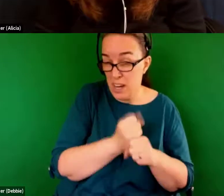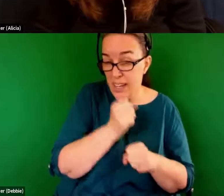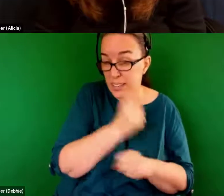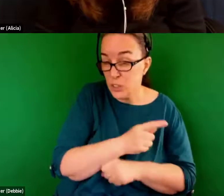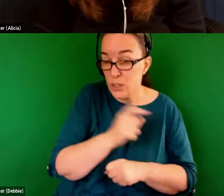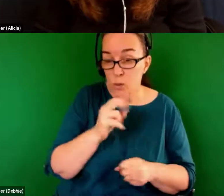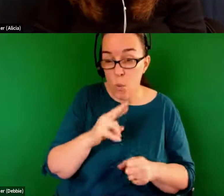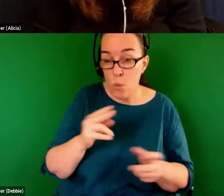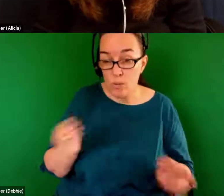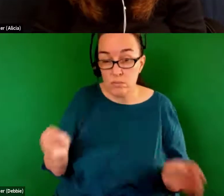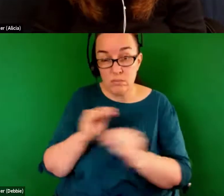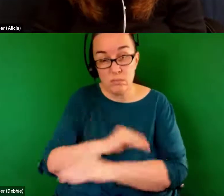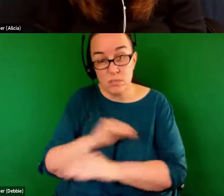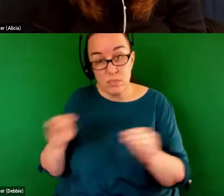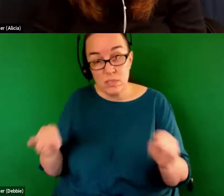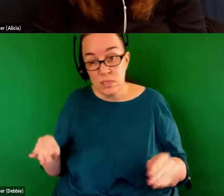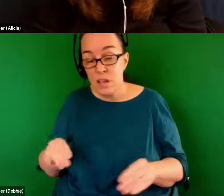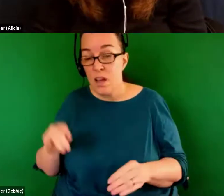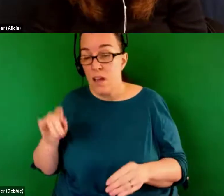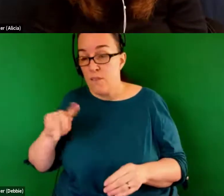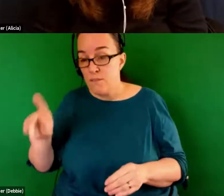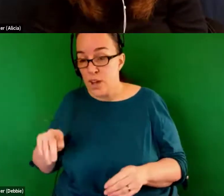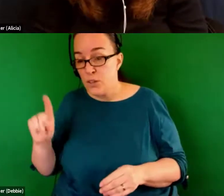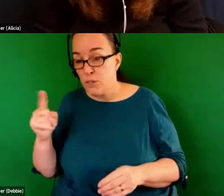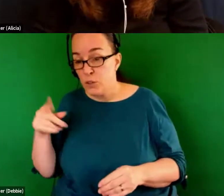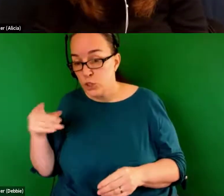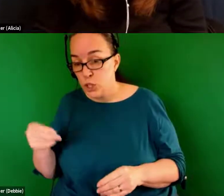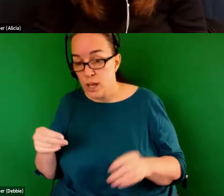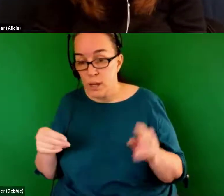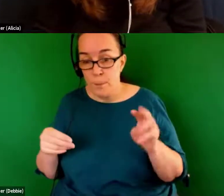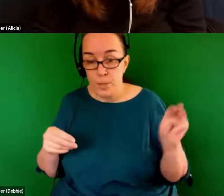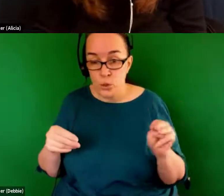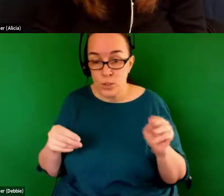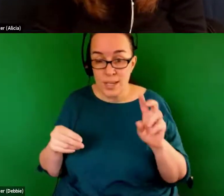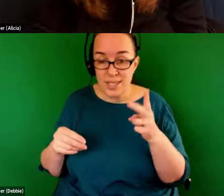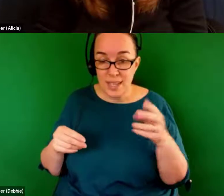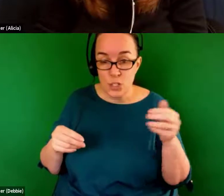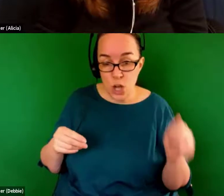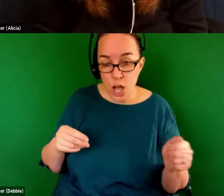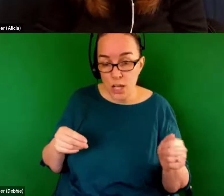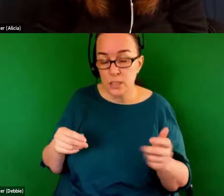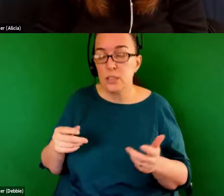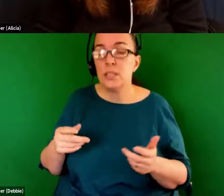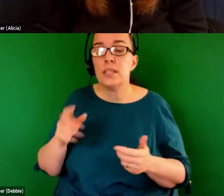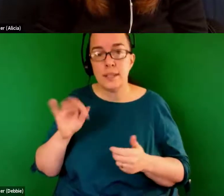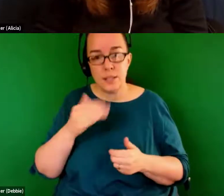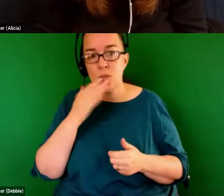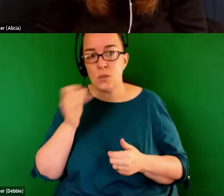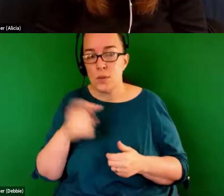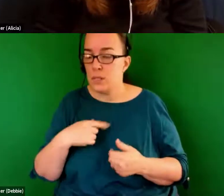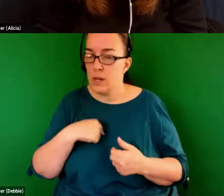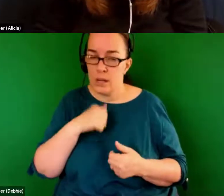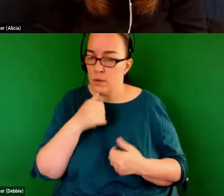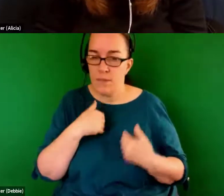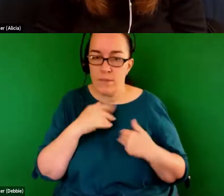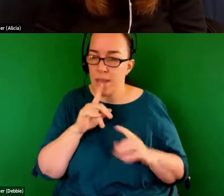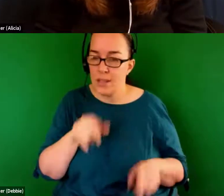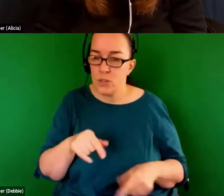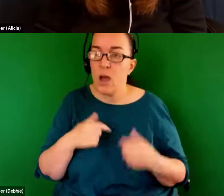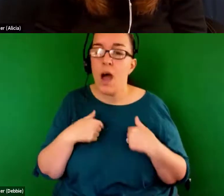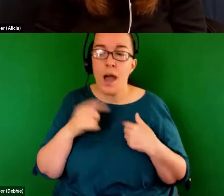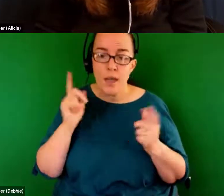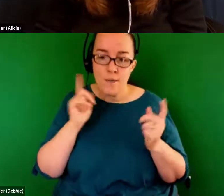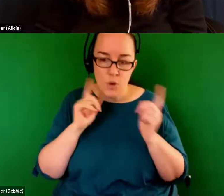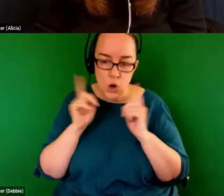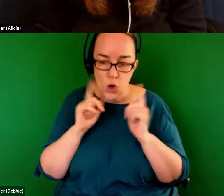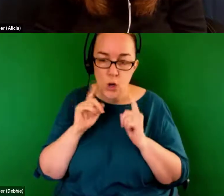on? Or can you get the Moderna as the second shot if Pfizer is the first shot? That's a great question that I do not have the answer to. I have heard like if